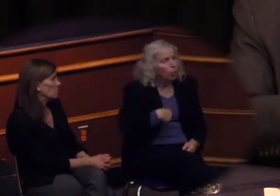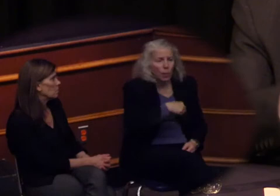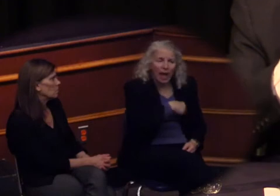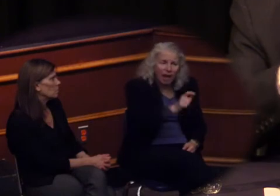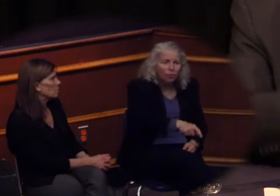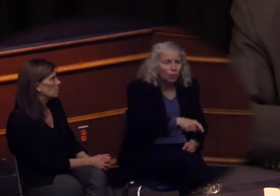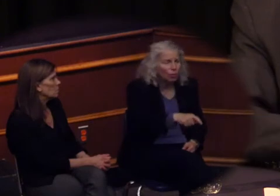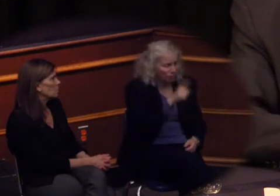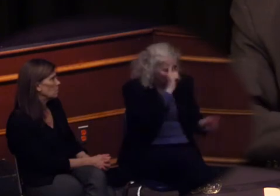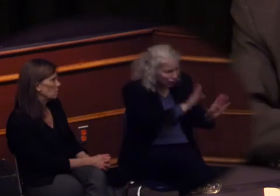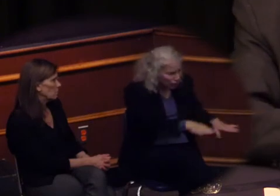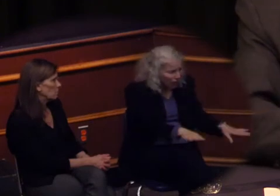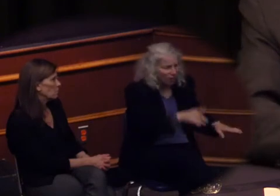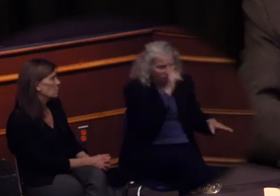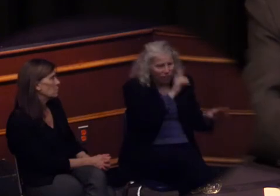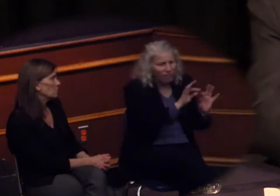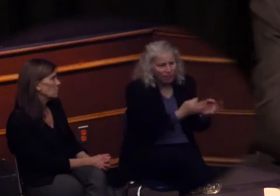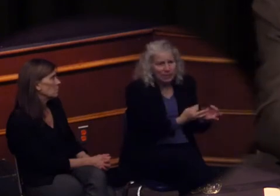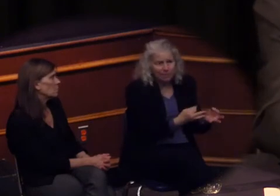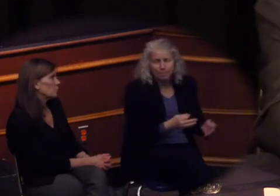for our children and for our families.